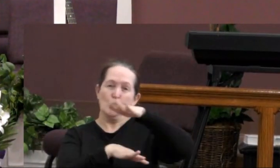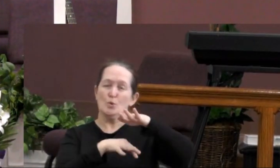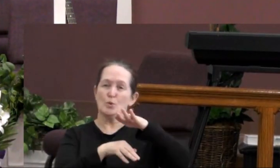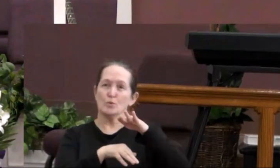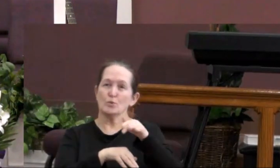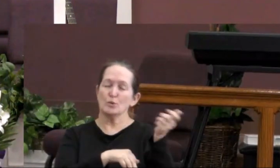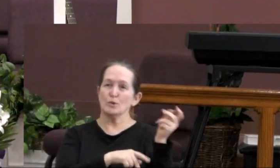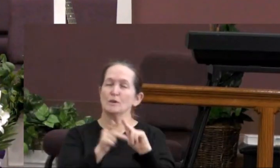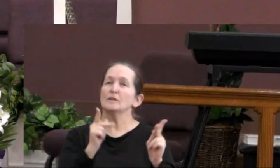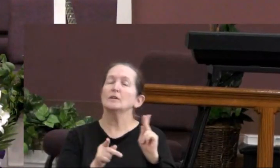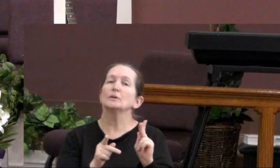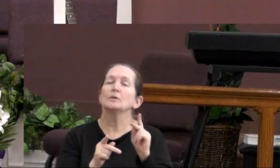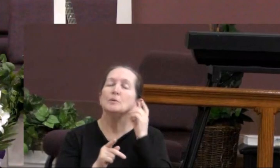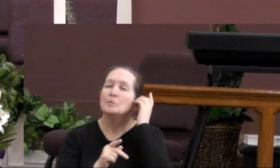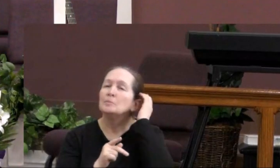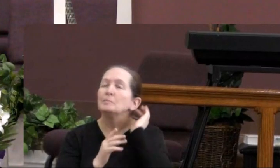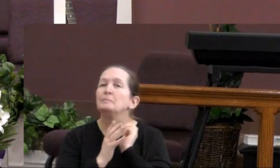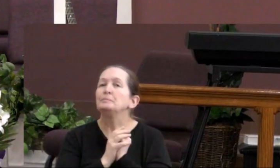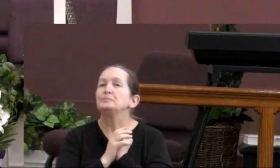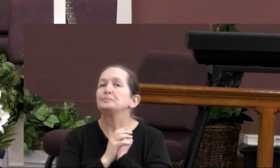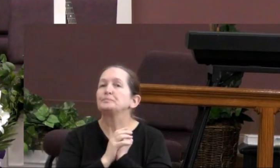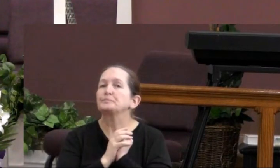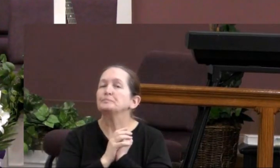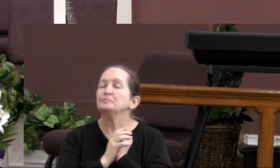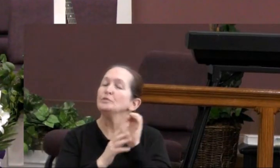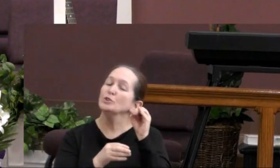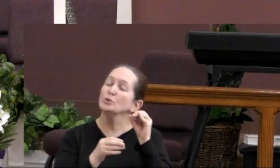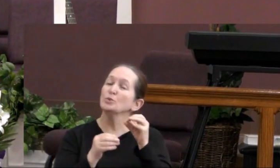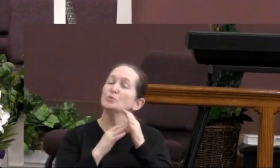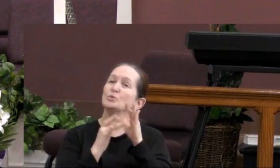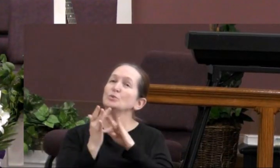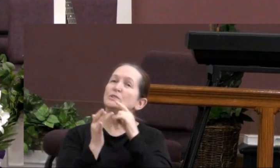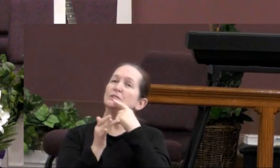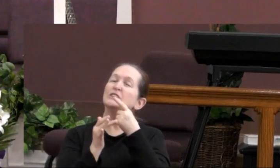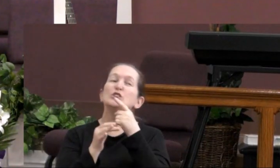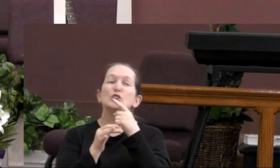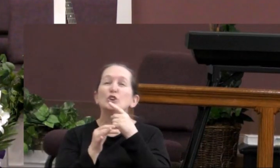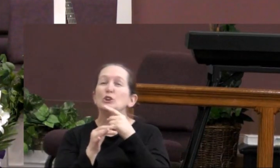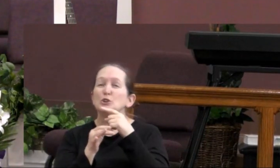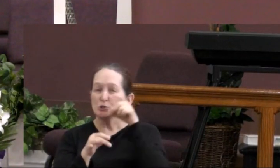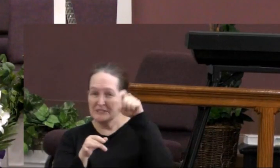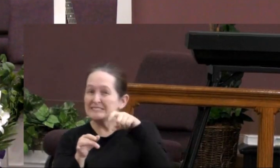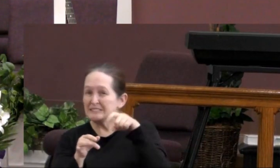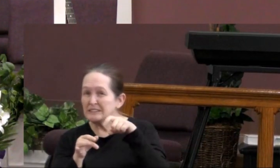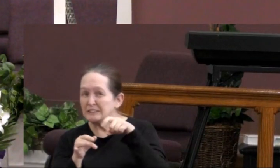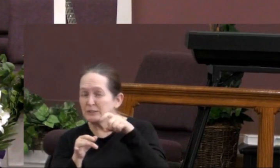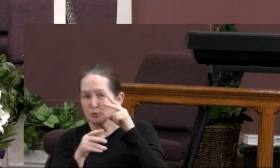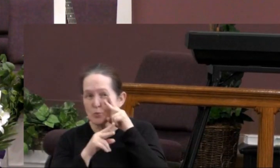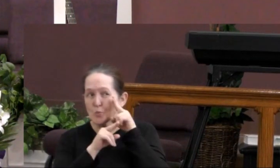And so he said, you just need to watch and listen.